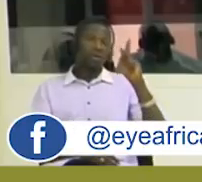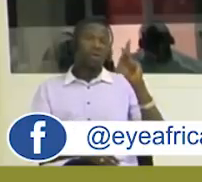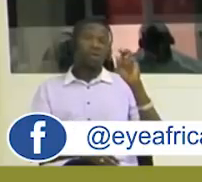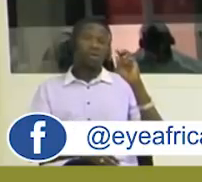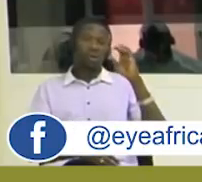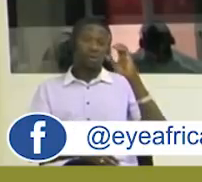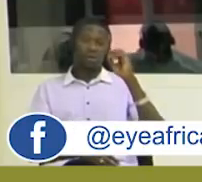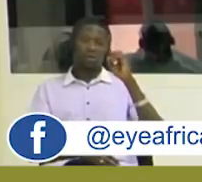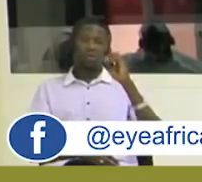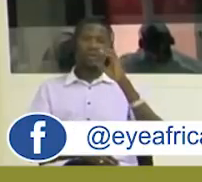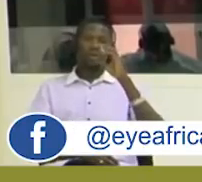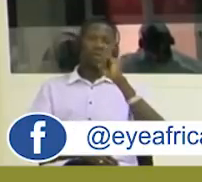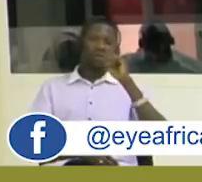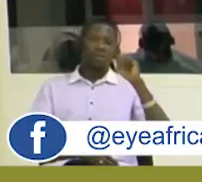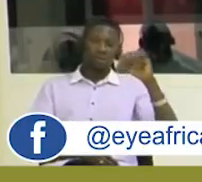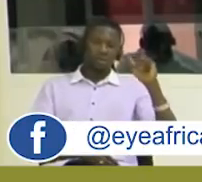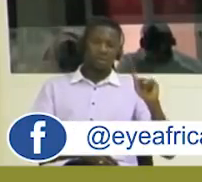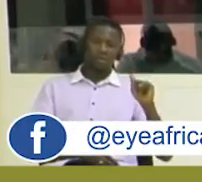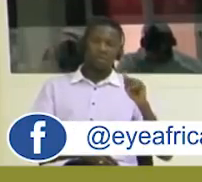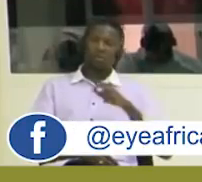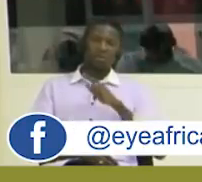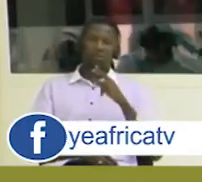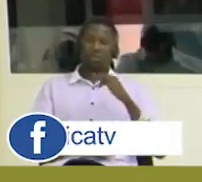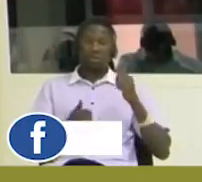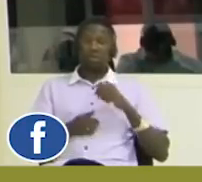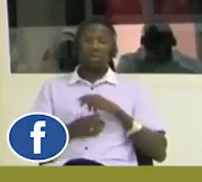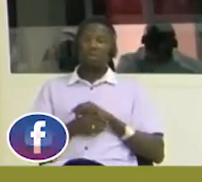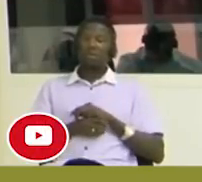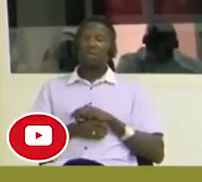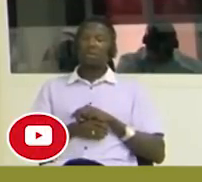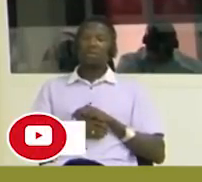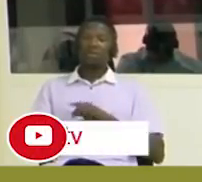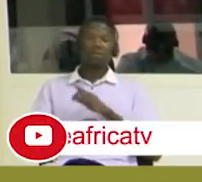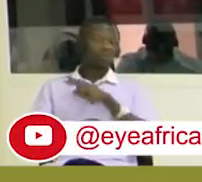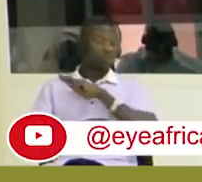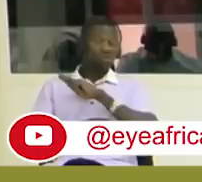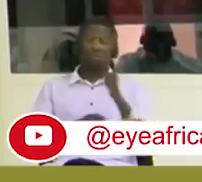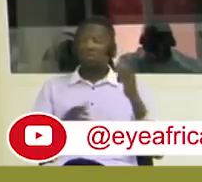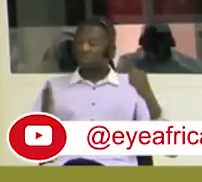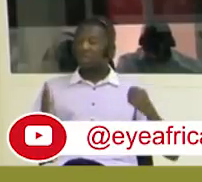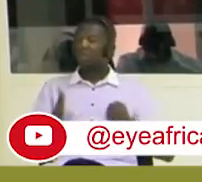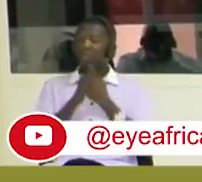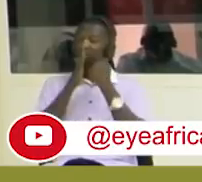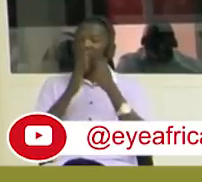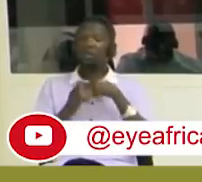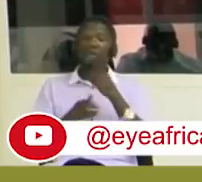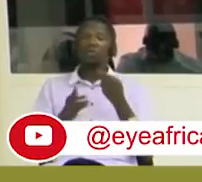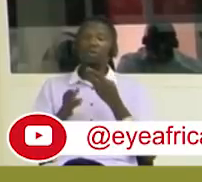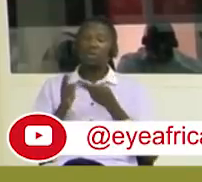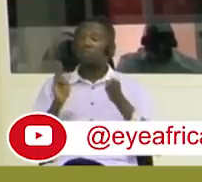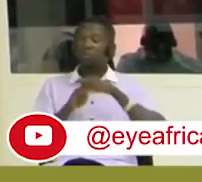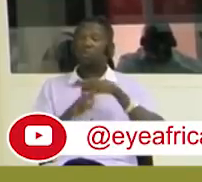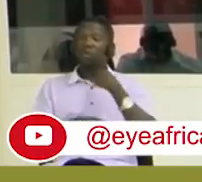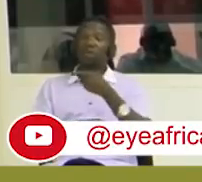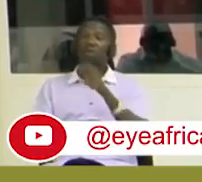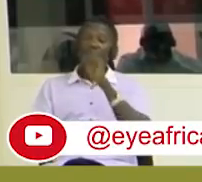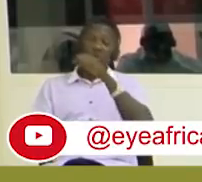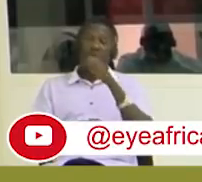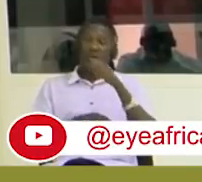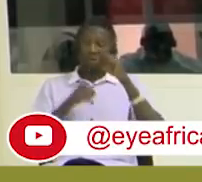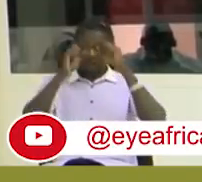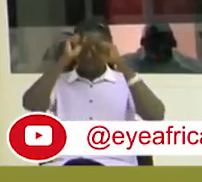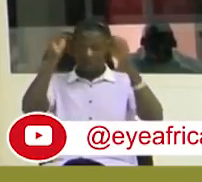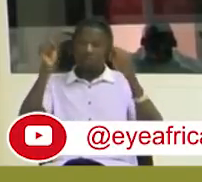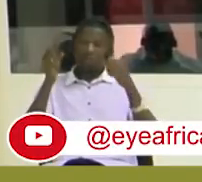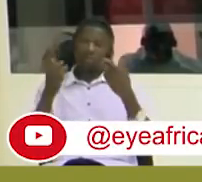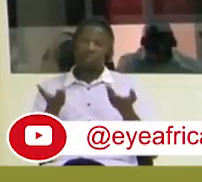Ceesay was not a coincidence. It wasn't an accident as was reported by your government. Well,